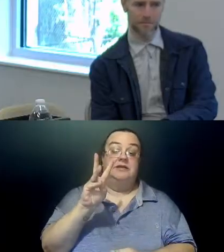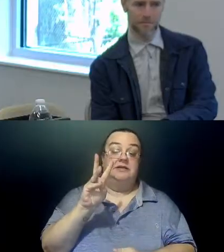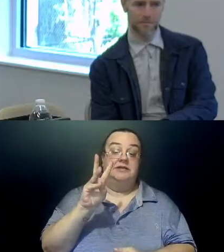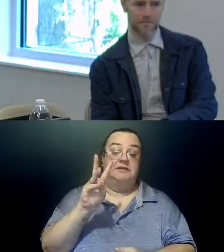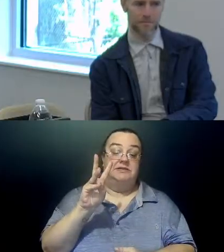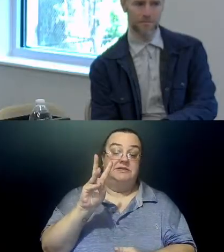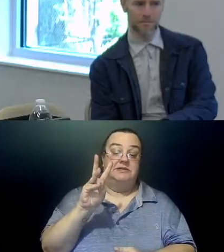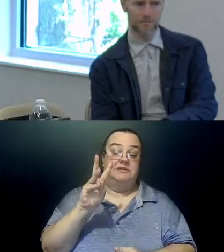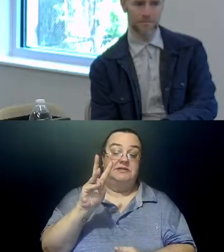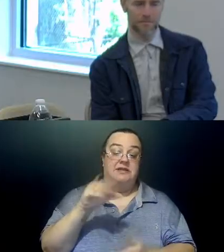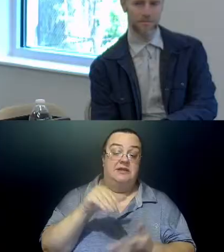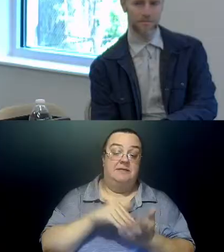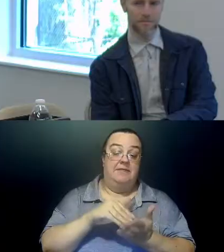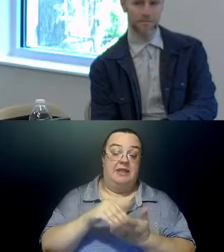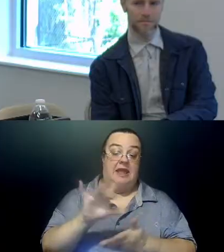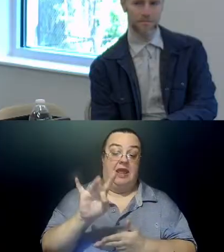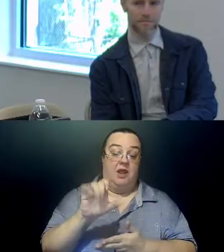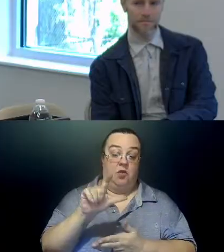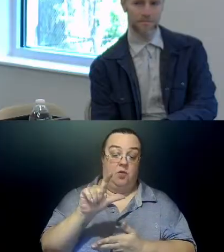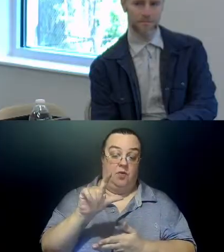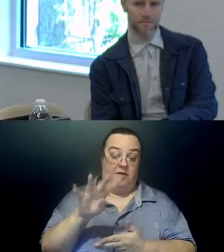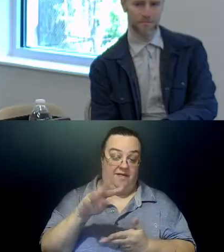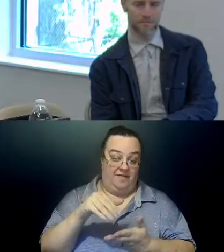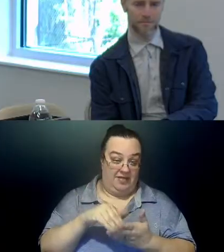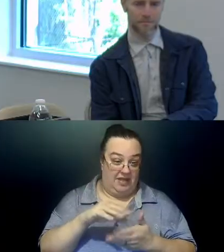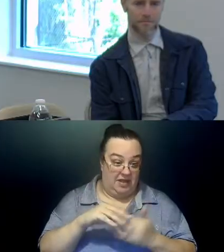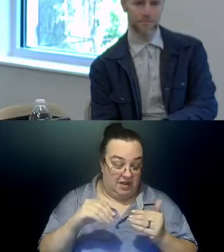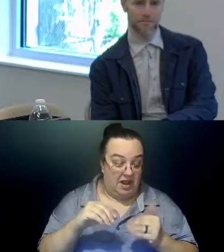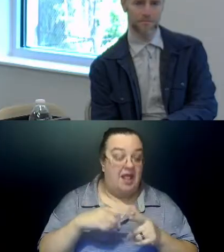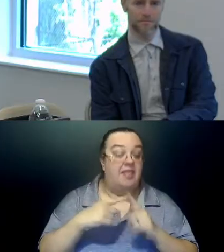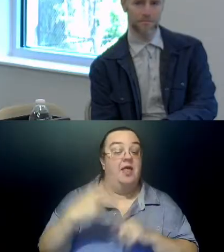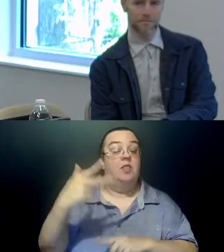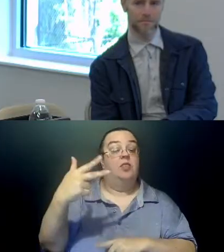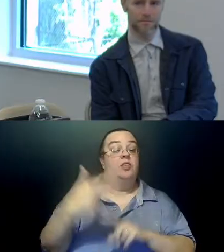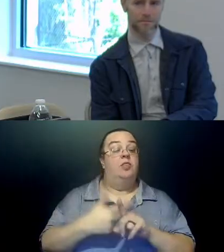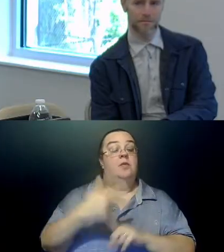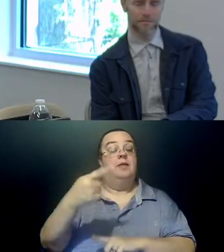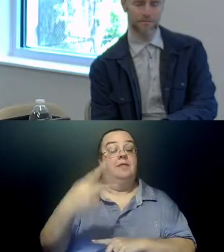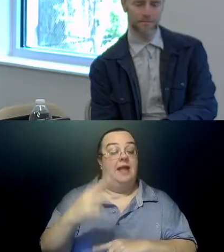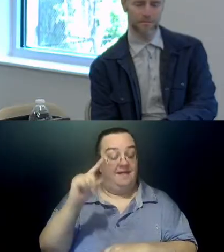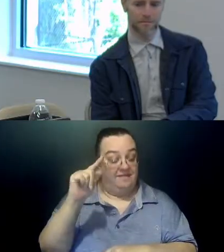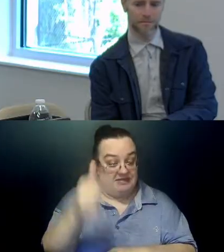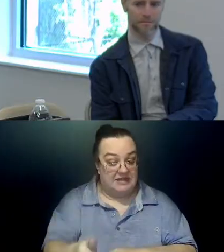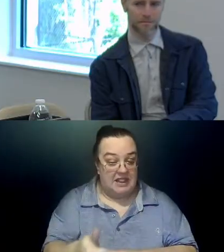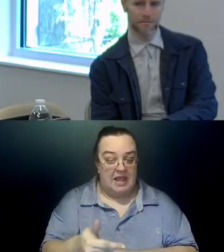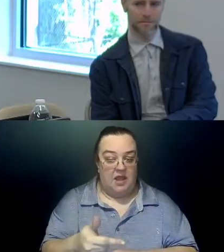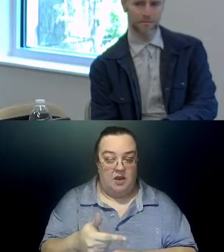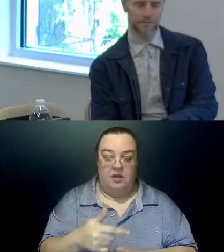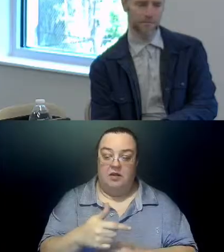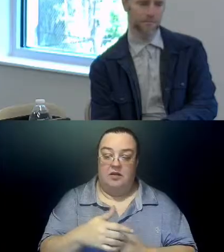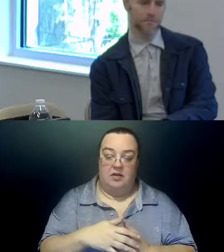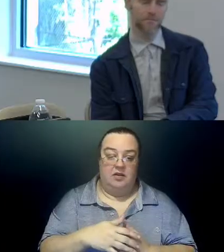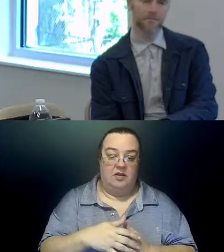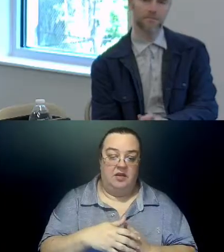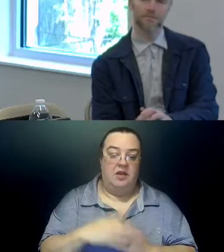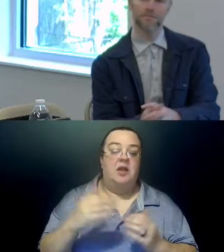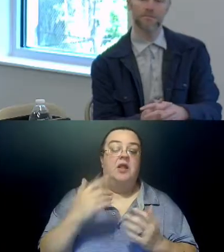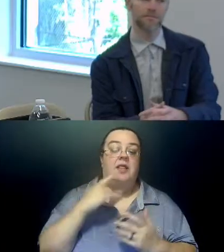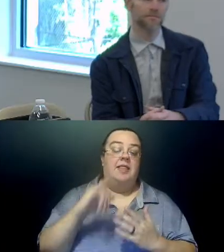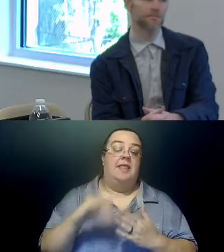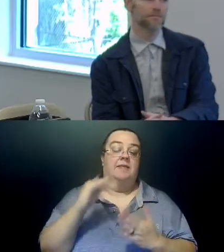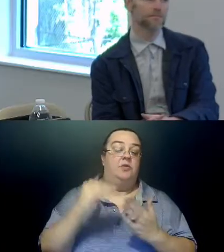$6,824. And then three and a half months later, that'd be the new